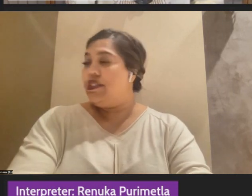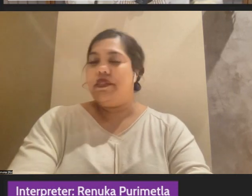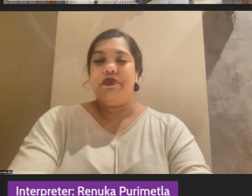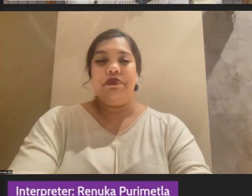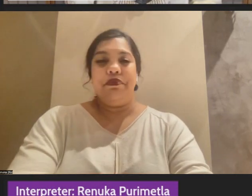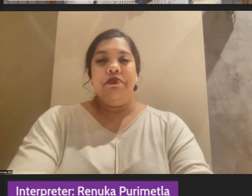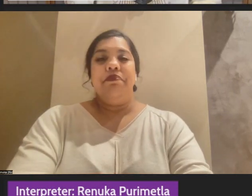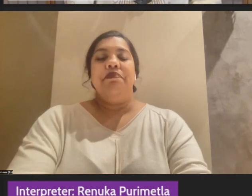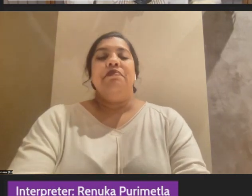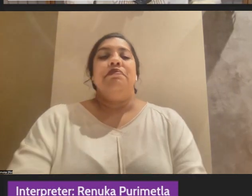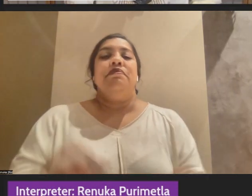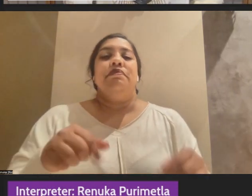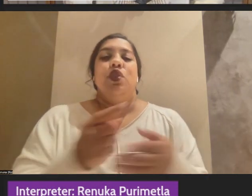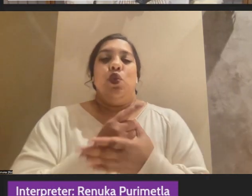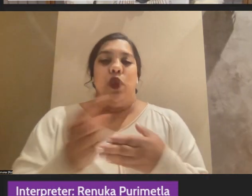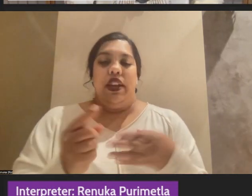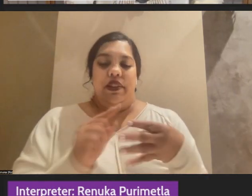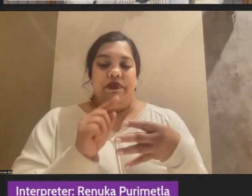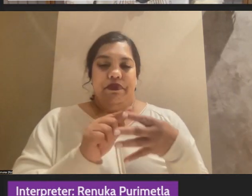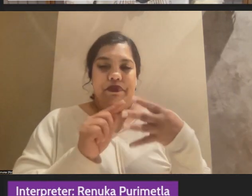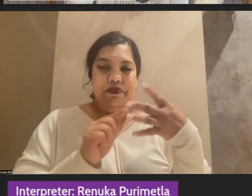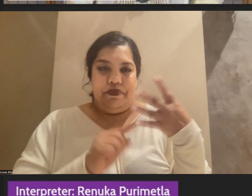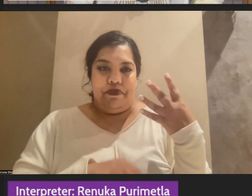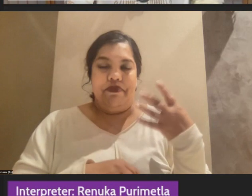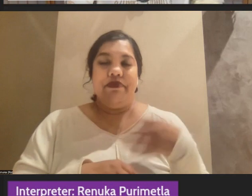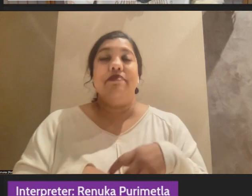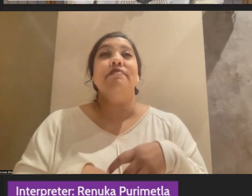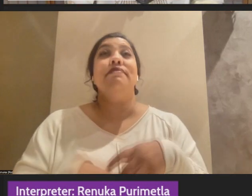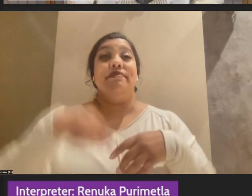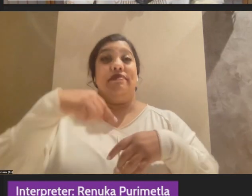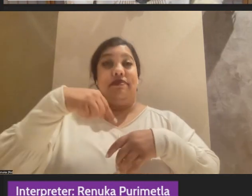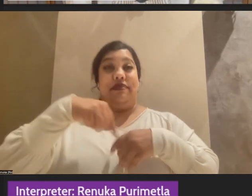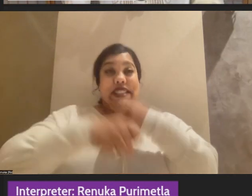This week's questions. These are our last questions for the year.